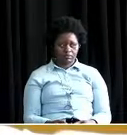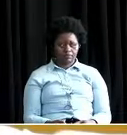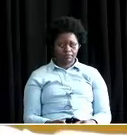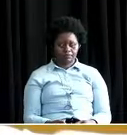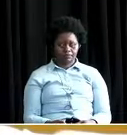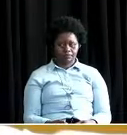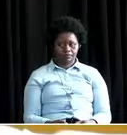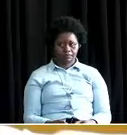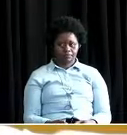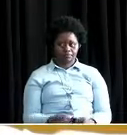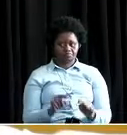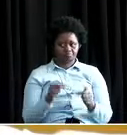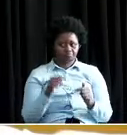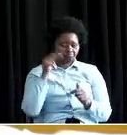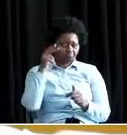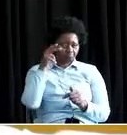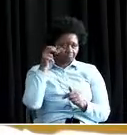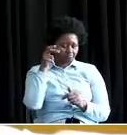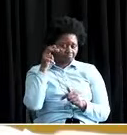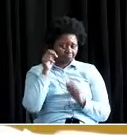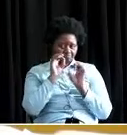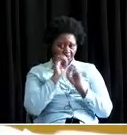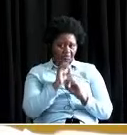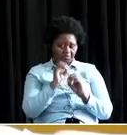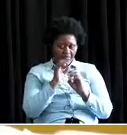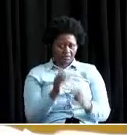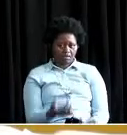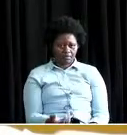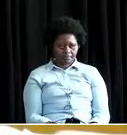Councillor Ben, you are not audible at all. We can't hear you.